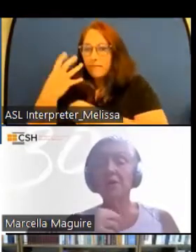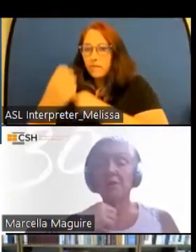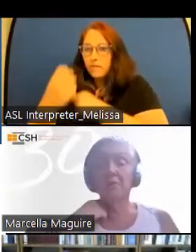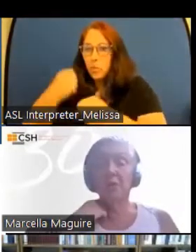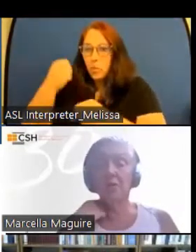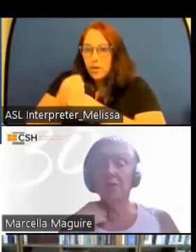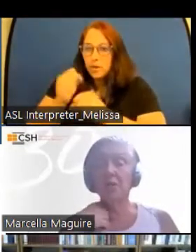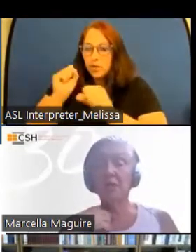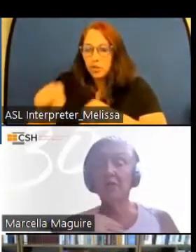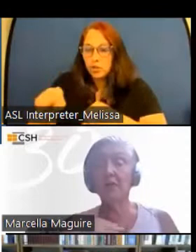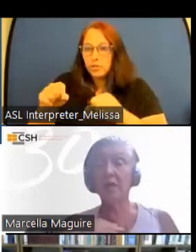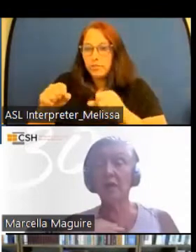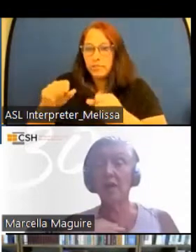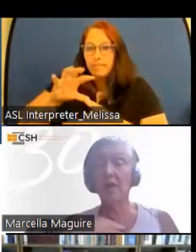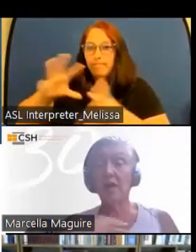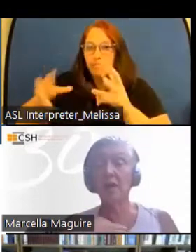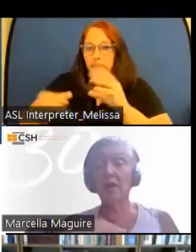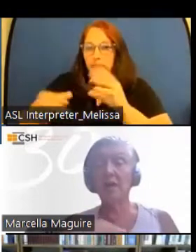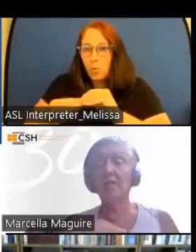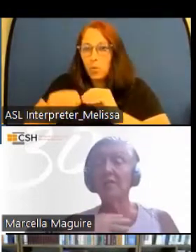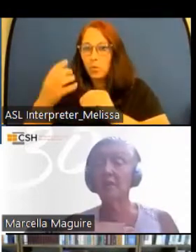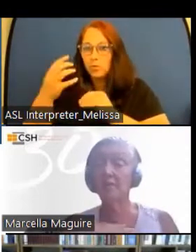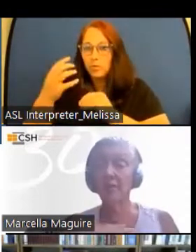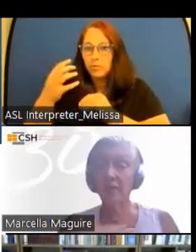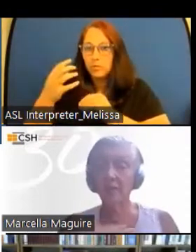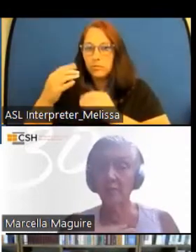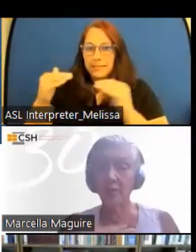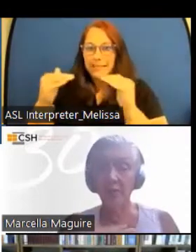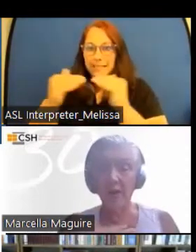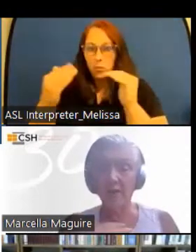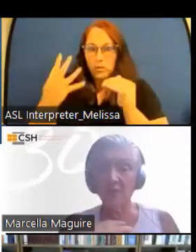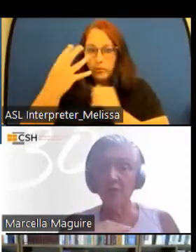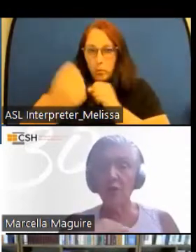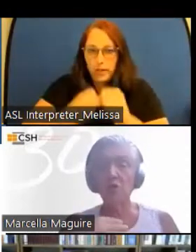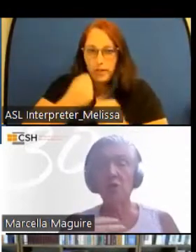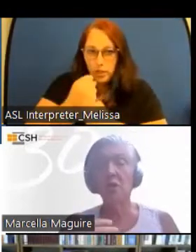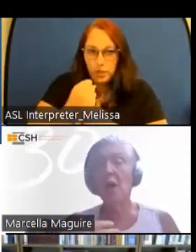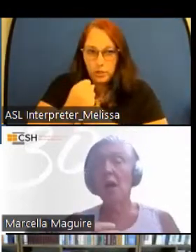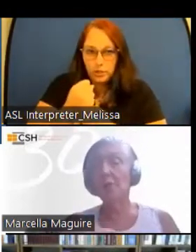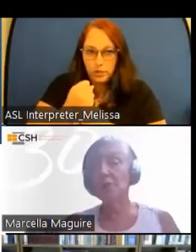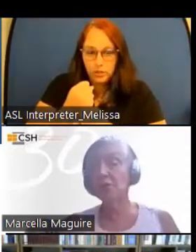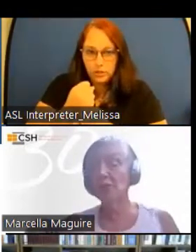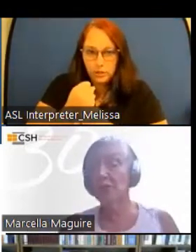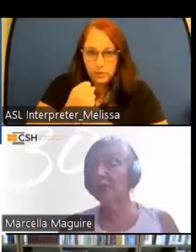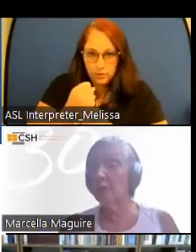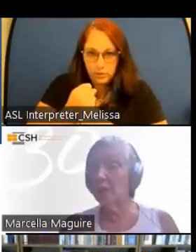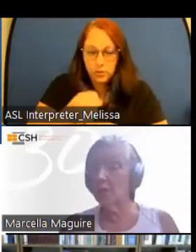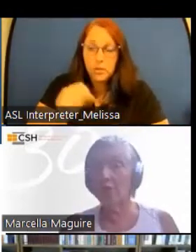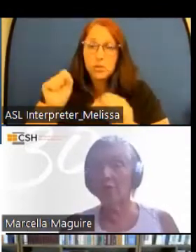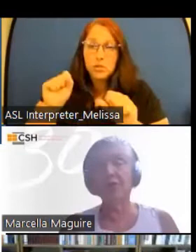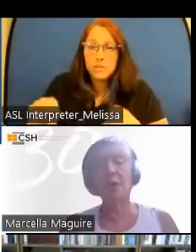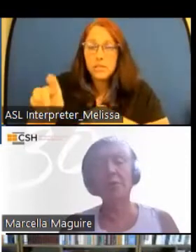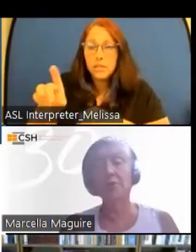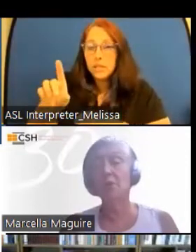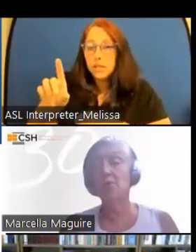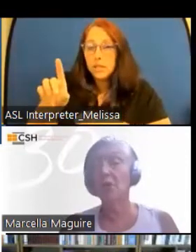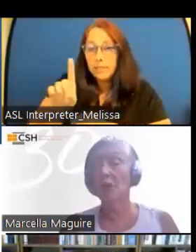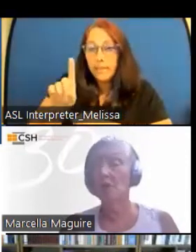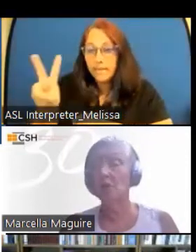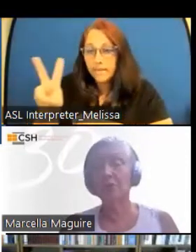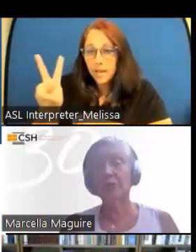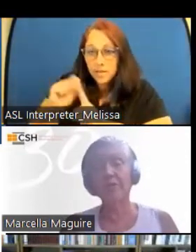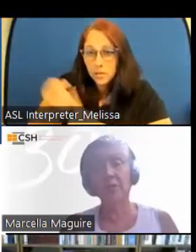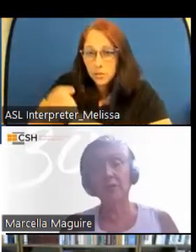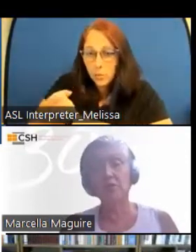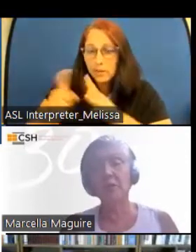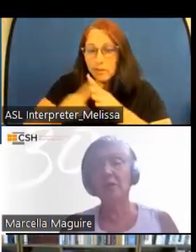Homelessness can be a person who's living in fleeing a domestic violence situation, a person who's living in shelter, a person who's